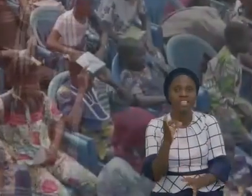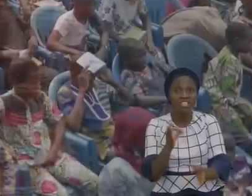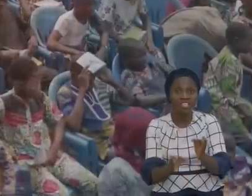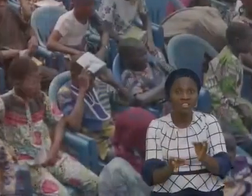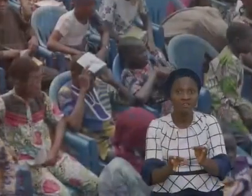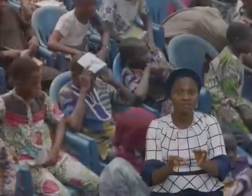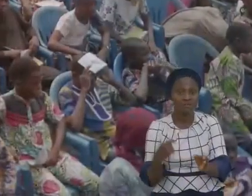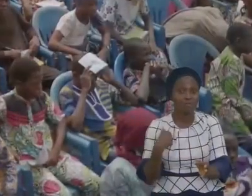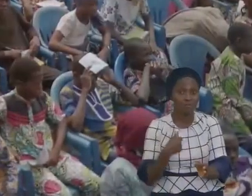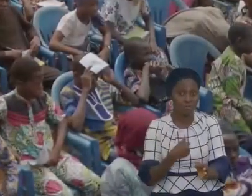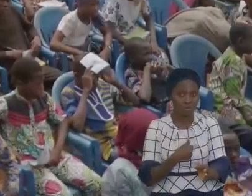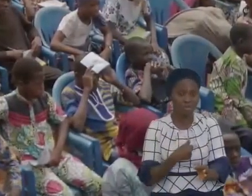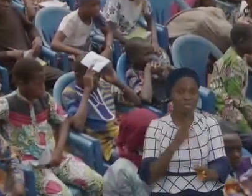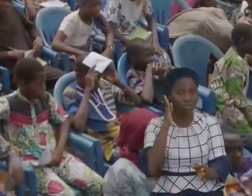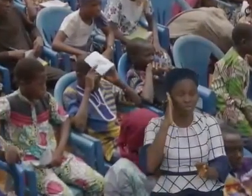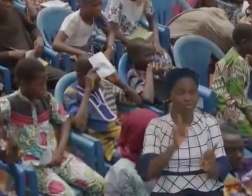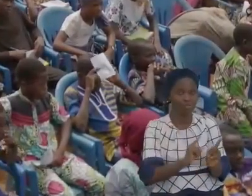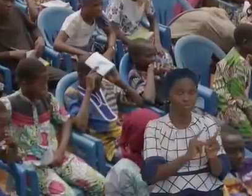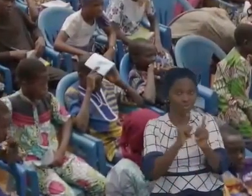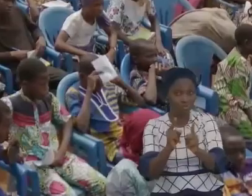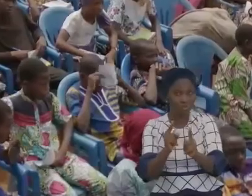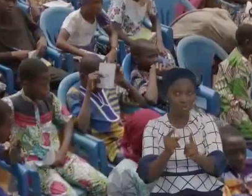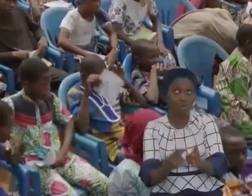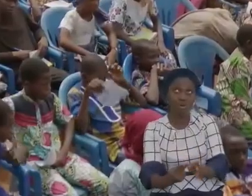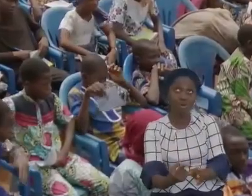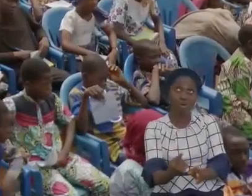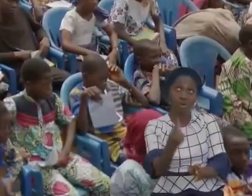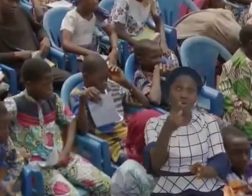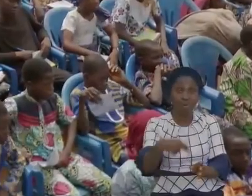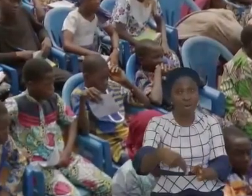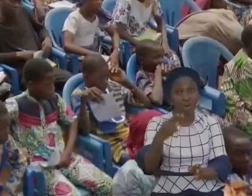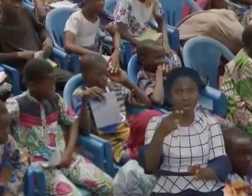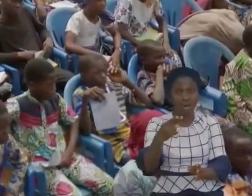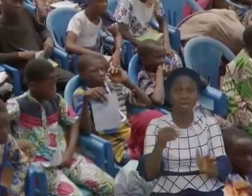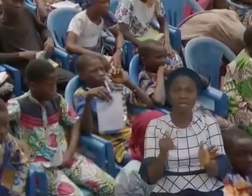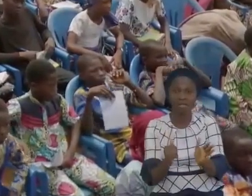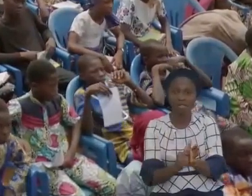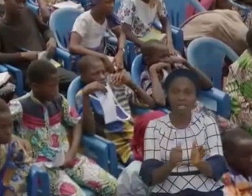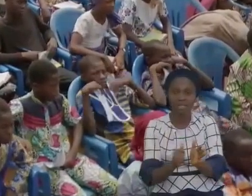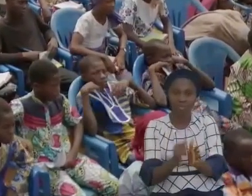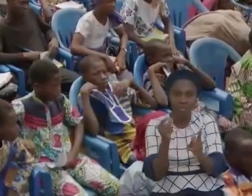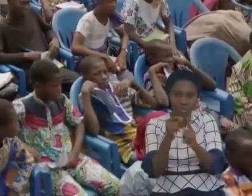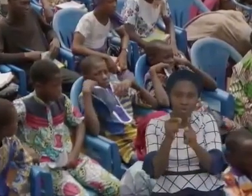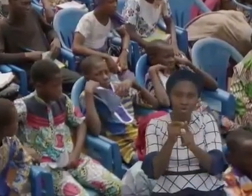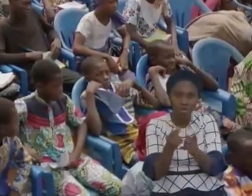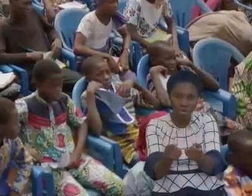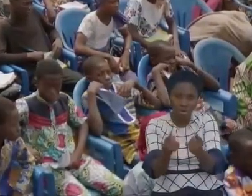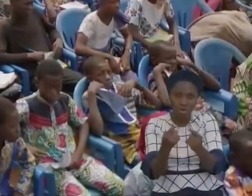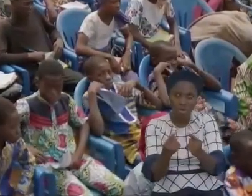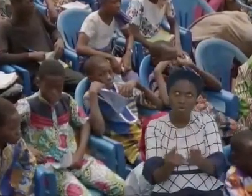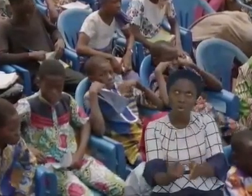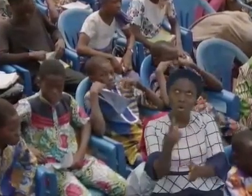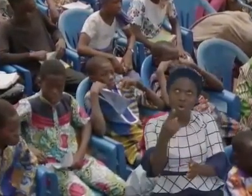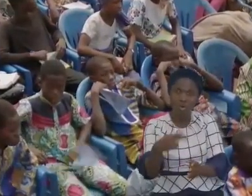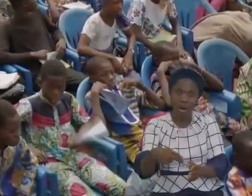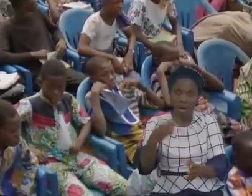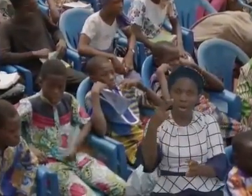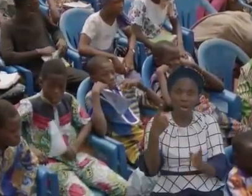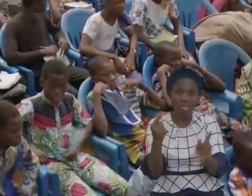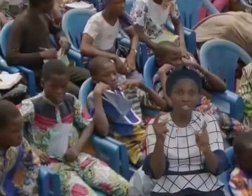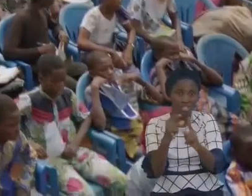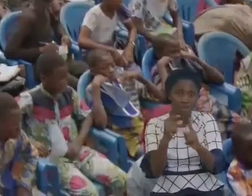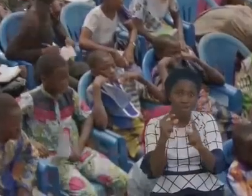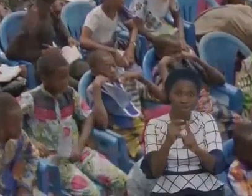that word come up higher, the word come is a verb, a word